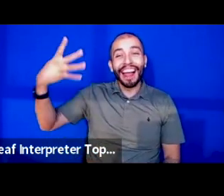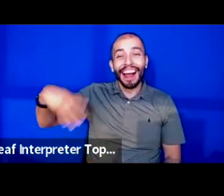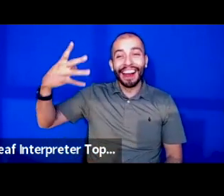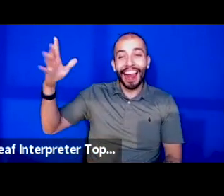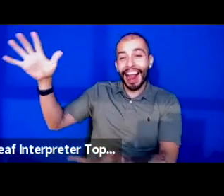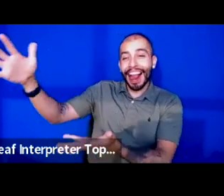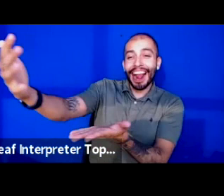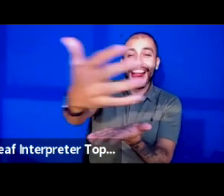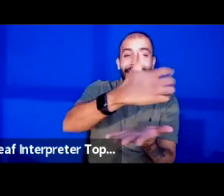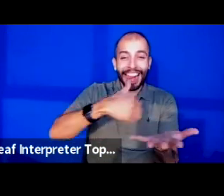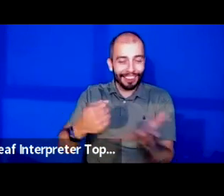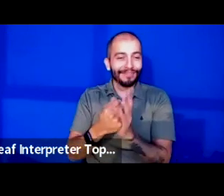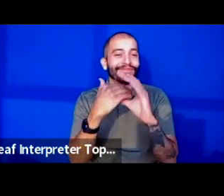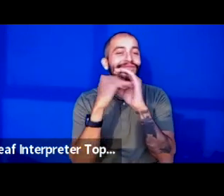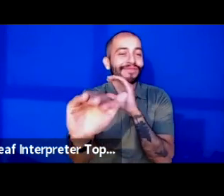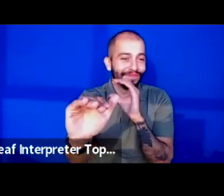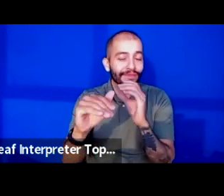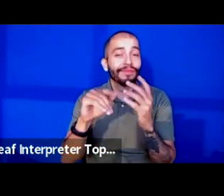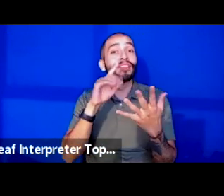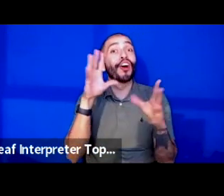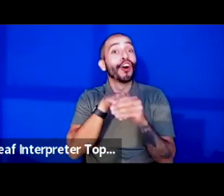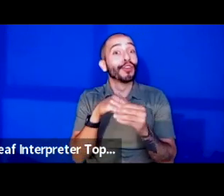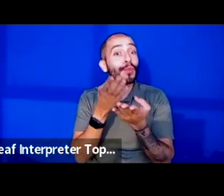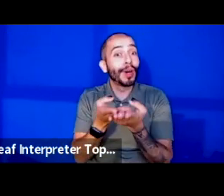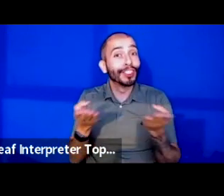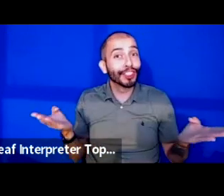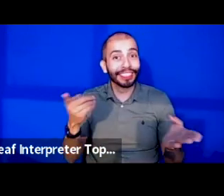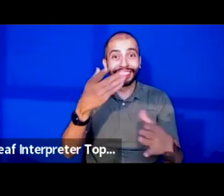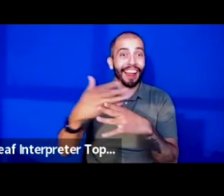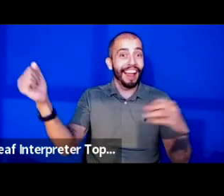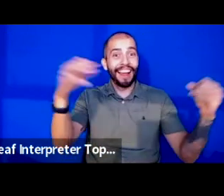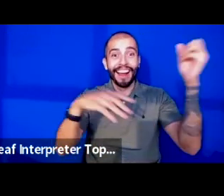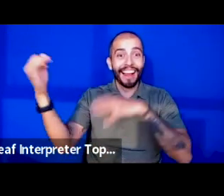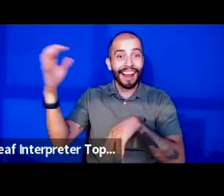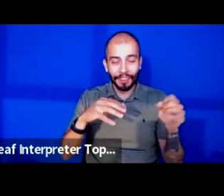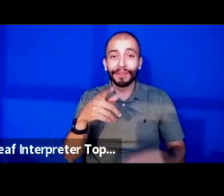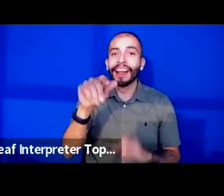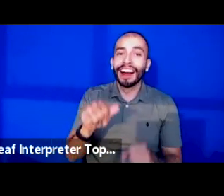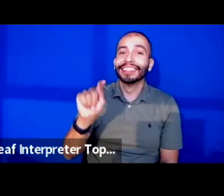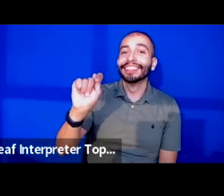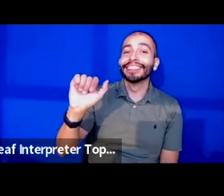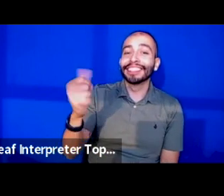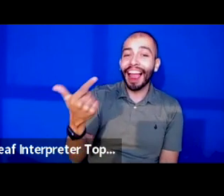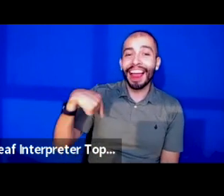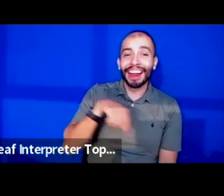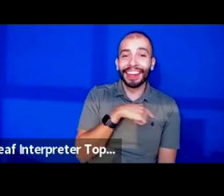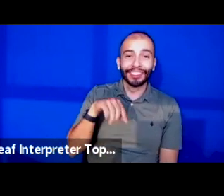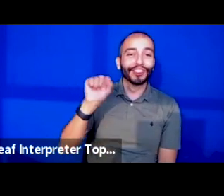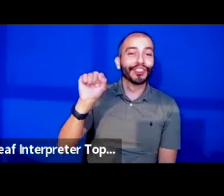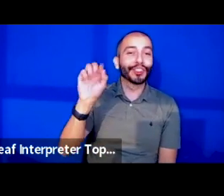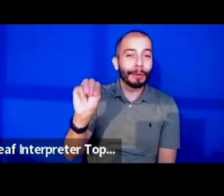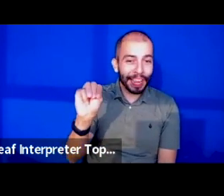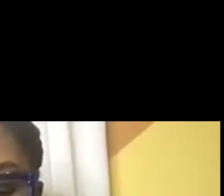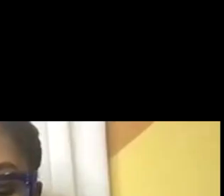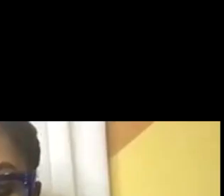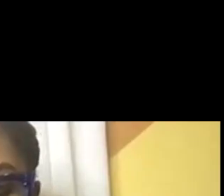So you can tag us on social media, keep up with us on the socials. But I think just in closing, we can take down